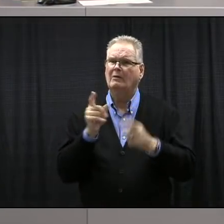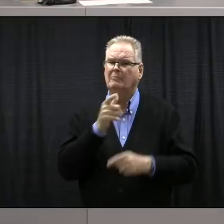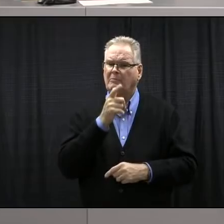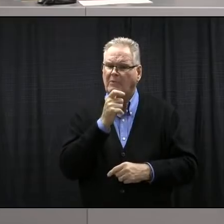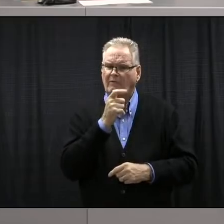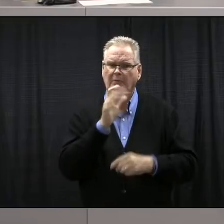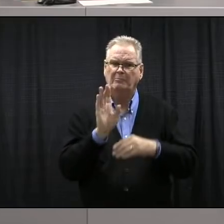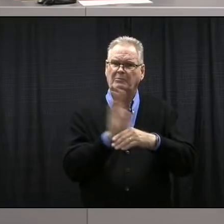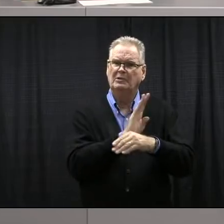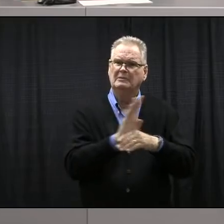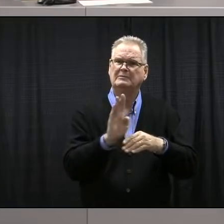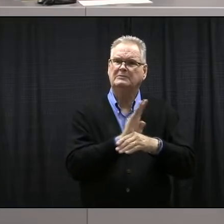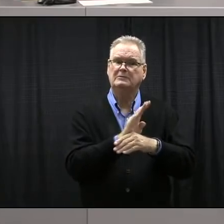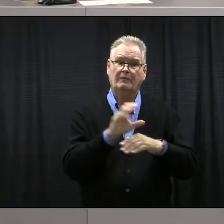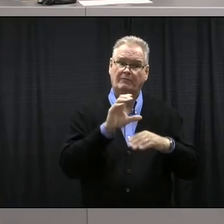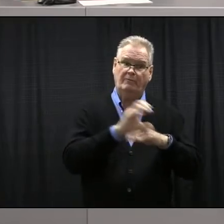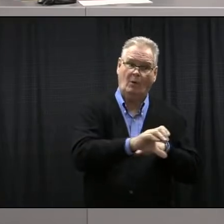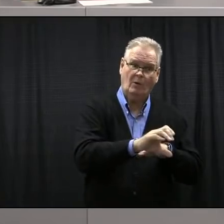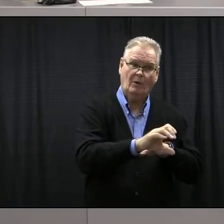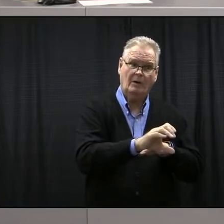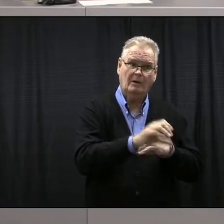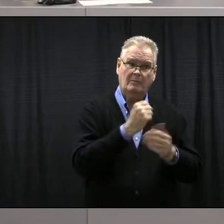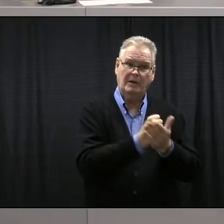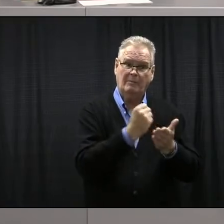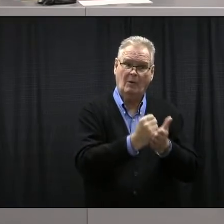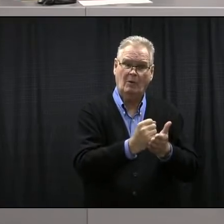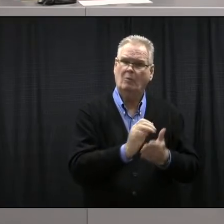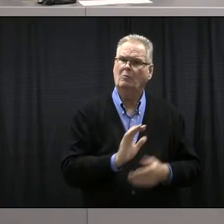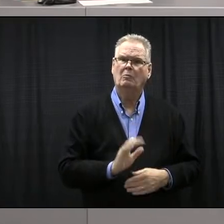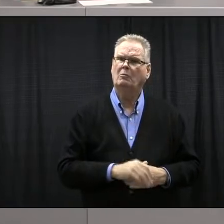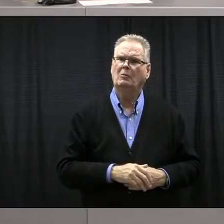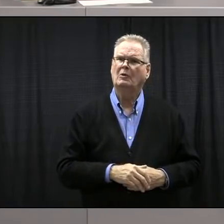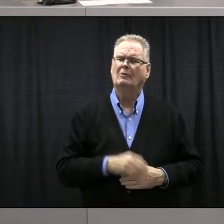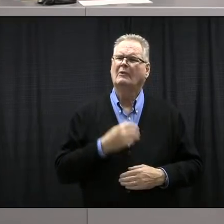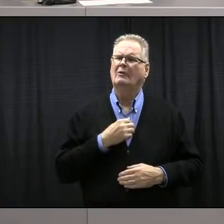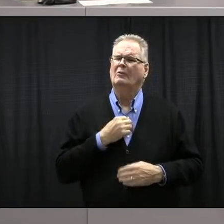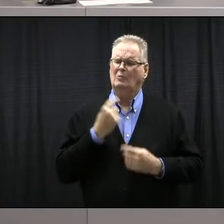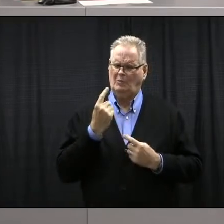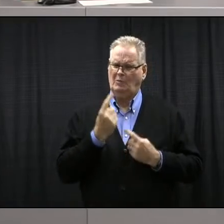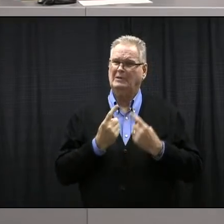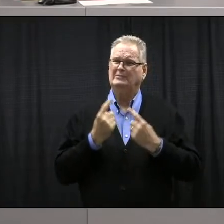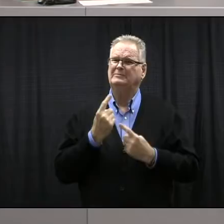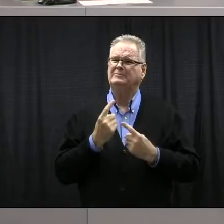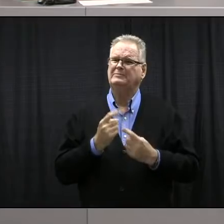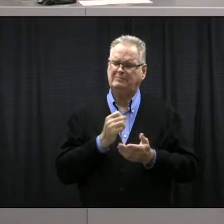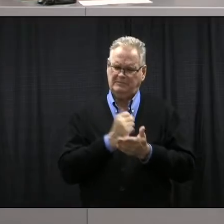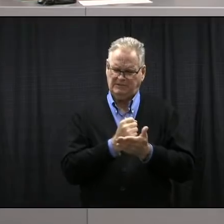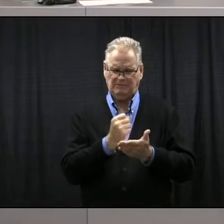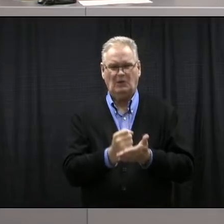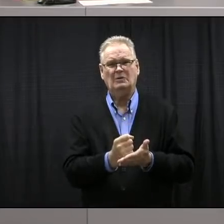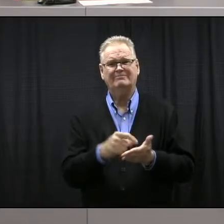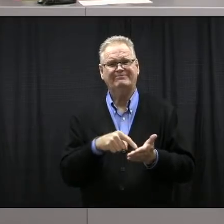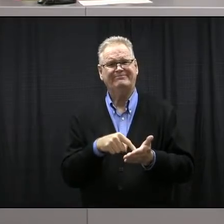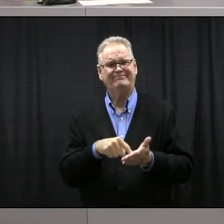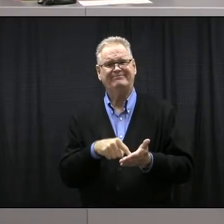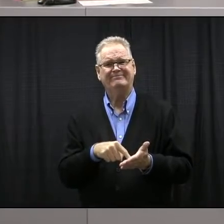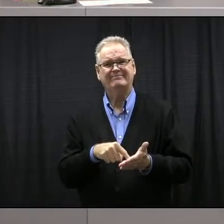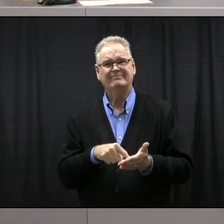to take vaccines. How will a vaccine passport work in a venue if the staff there are not necessarily vaccinated?